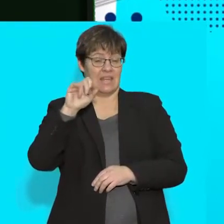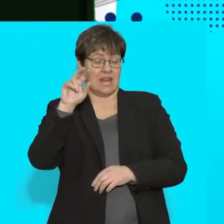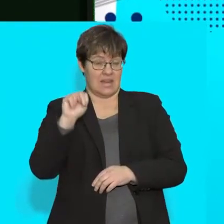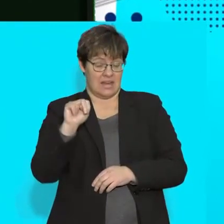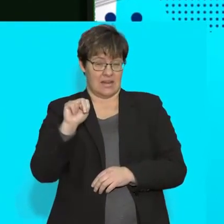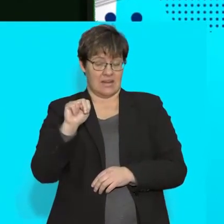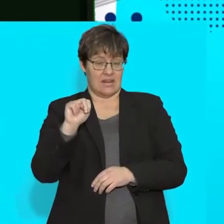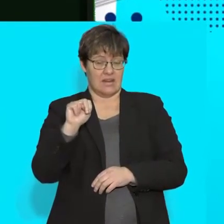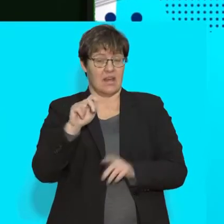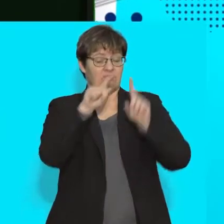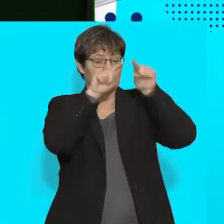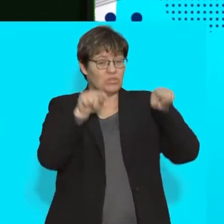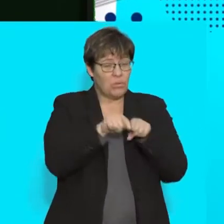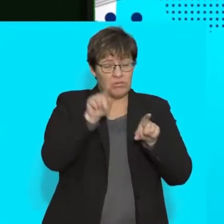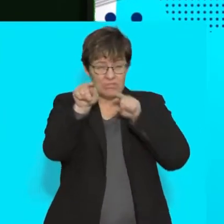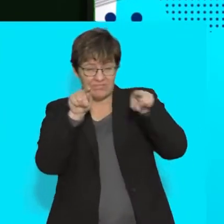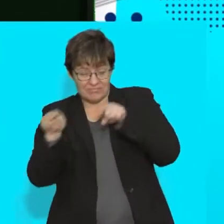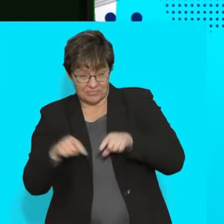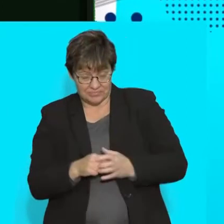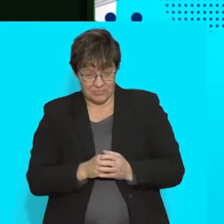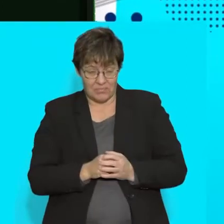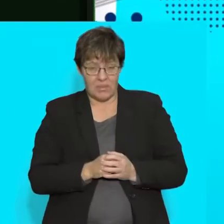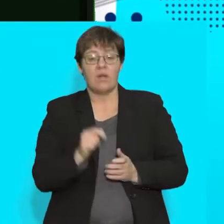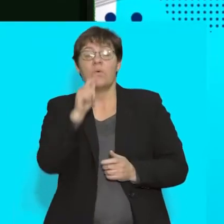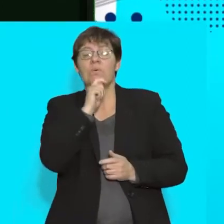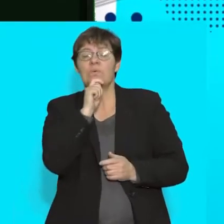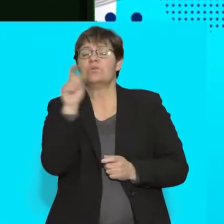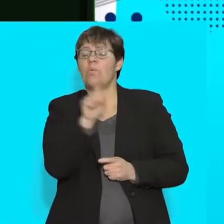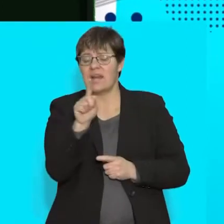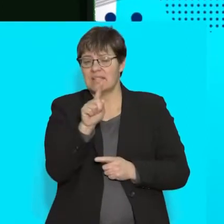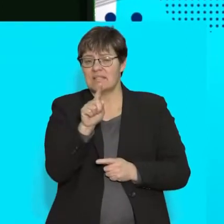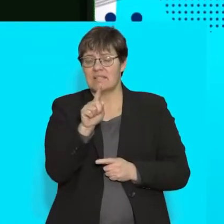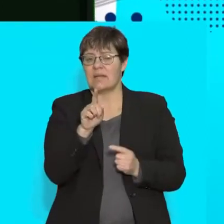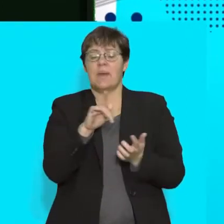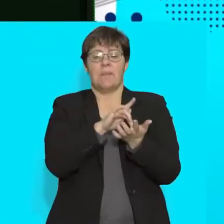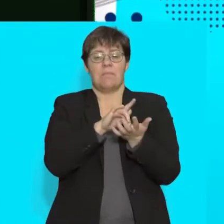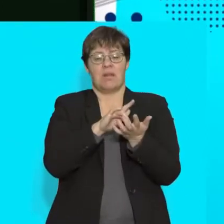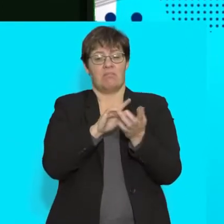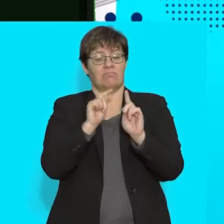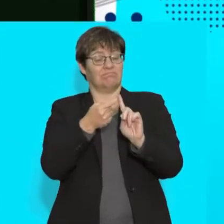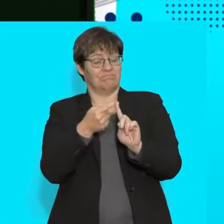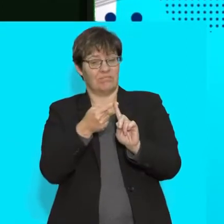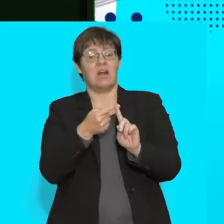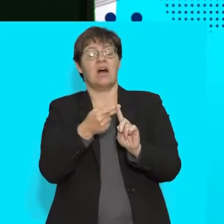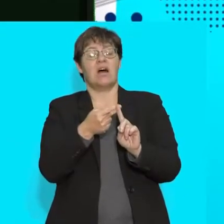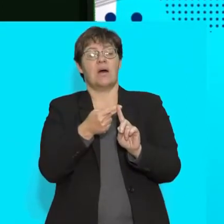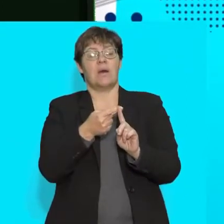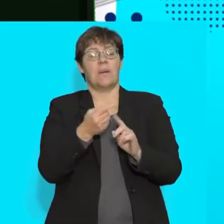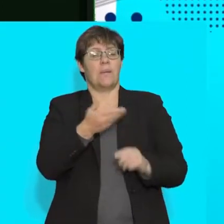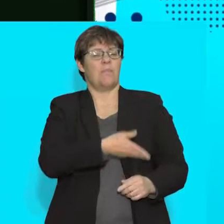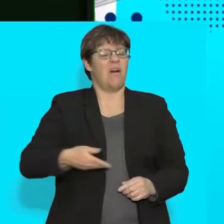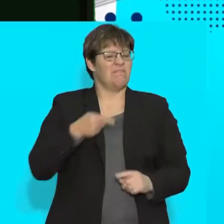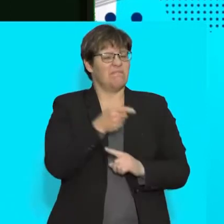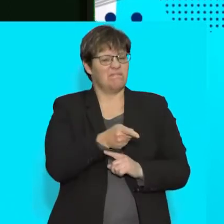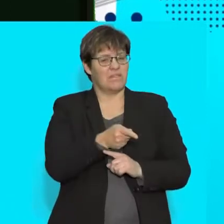we're going to look at some questions that involve using the midpoint theorem, and then try and see how do we